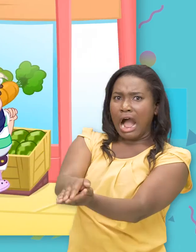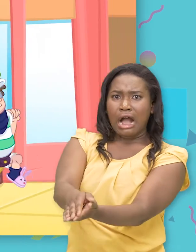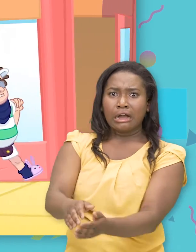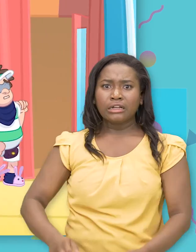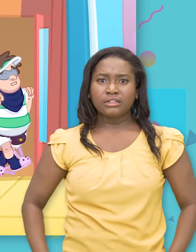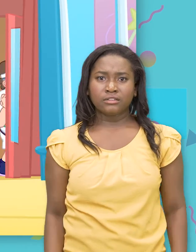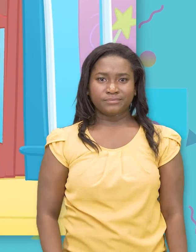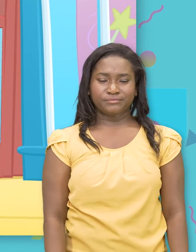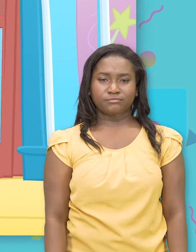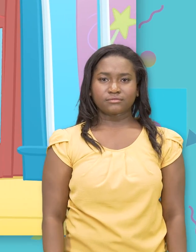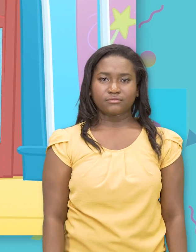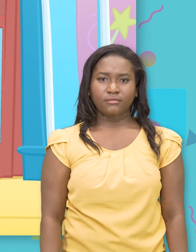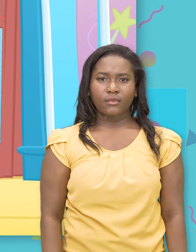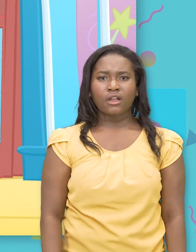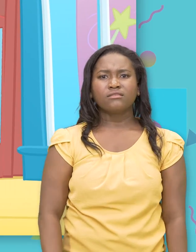crocodile!